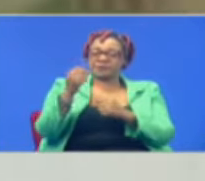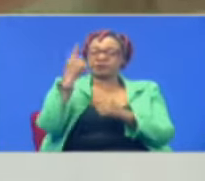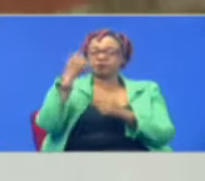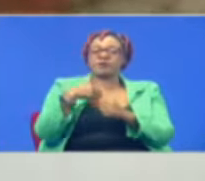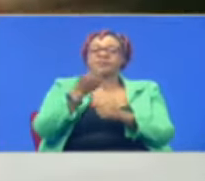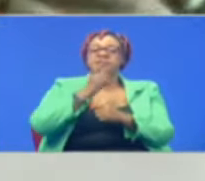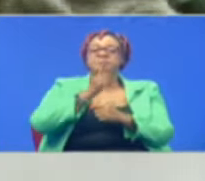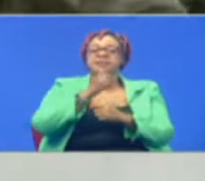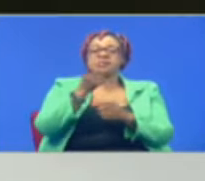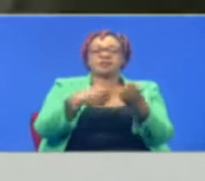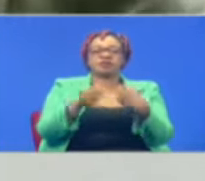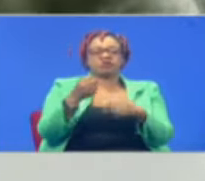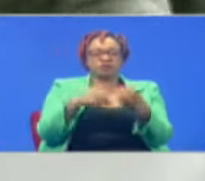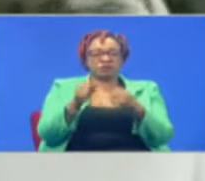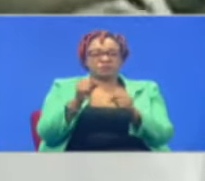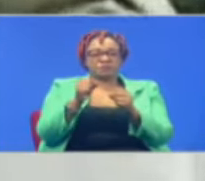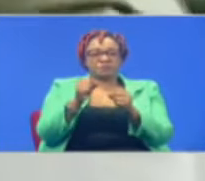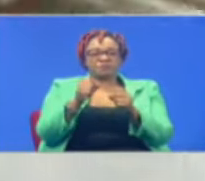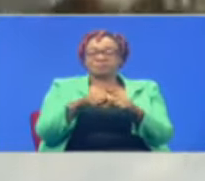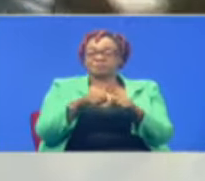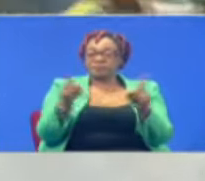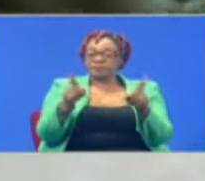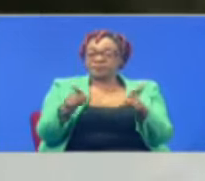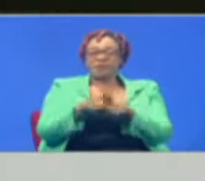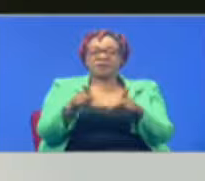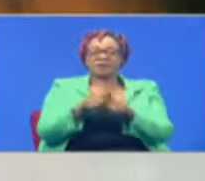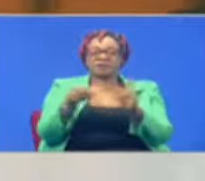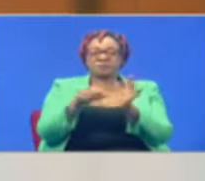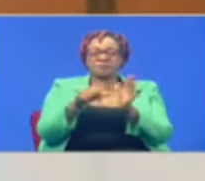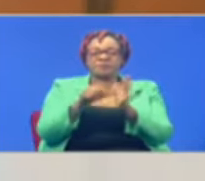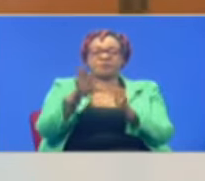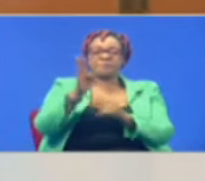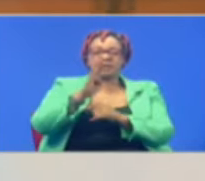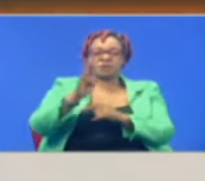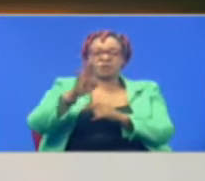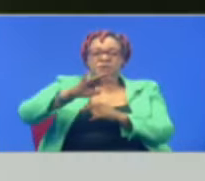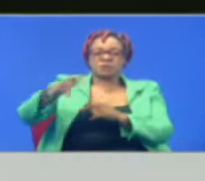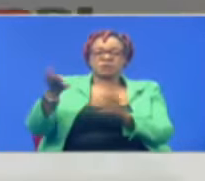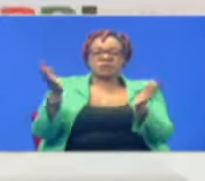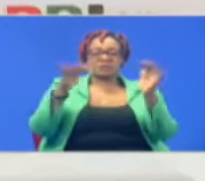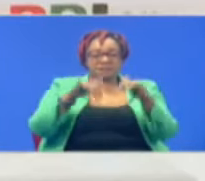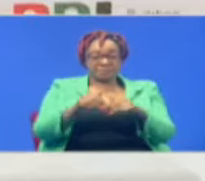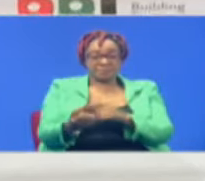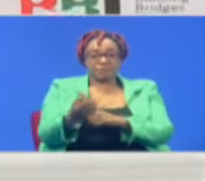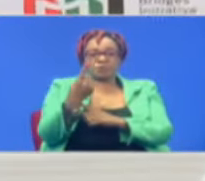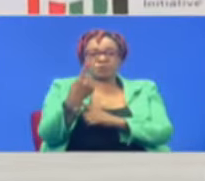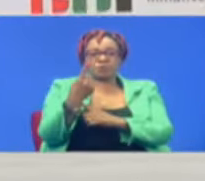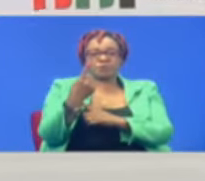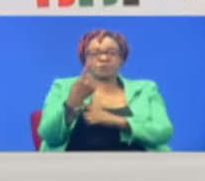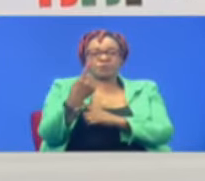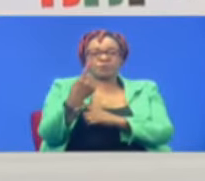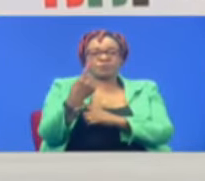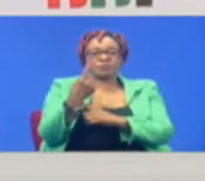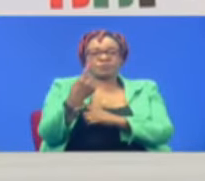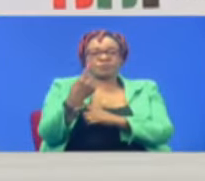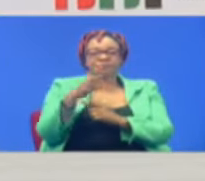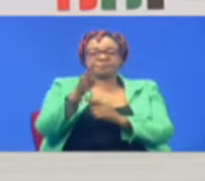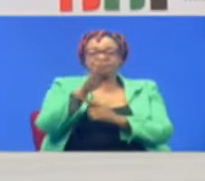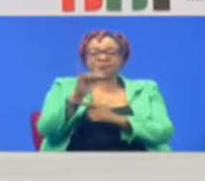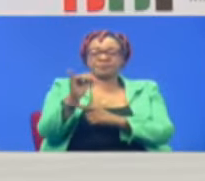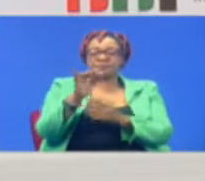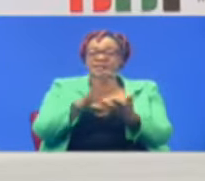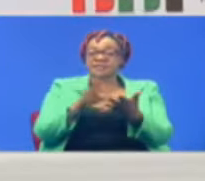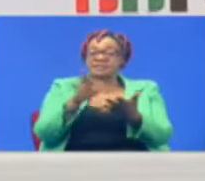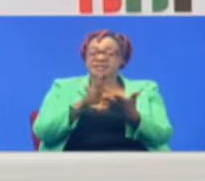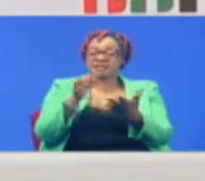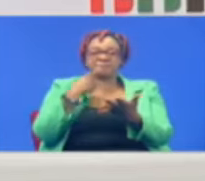disciplinary action. But even as the hiccup from the Baringo County Assembly manifests, the BBI Secretariat